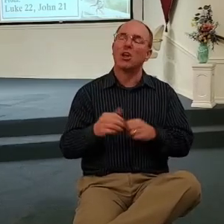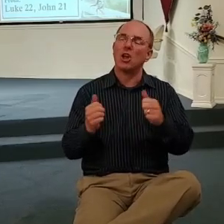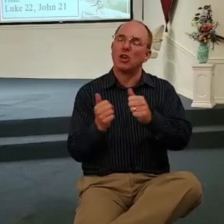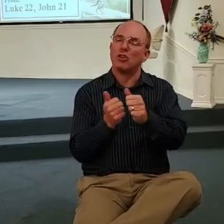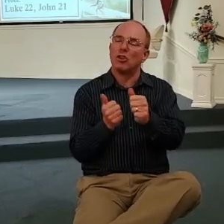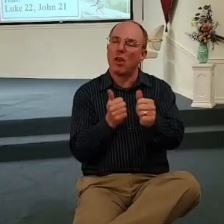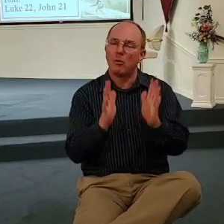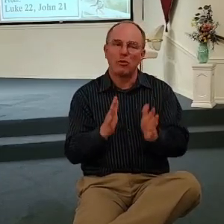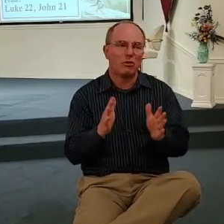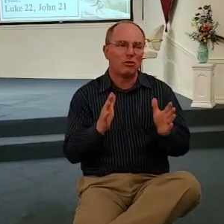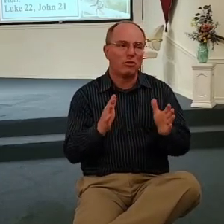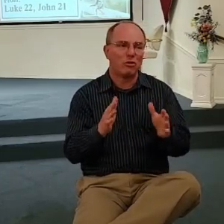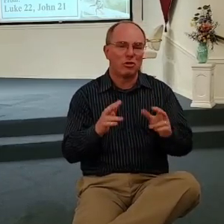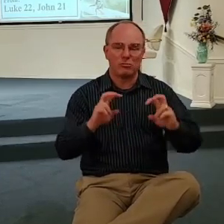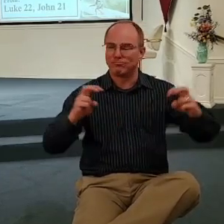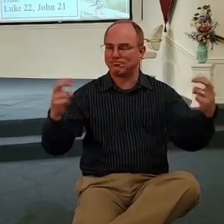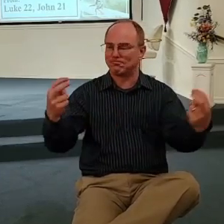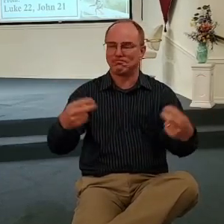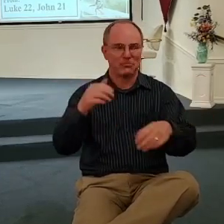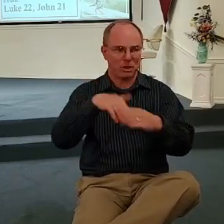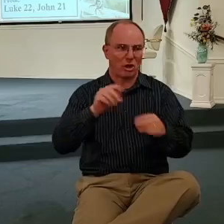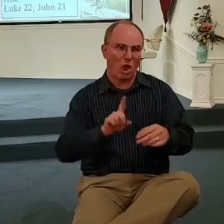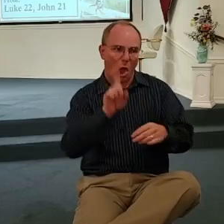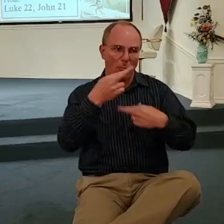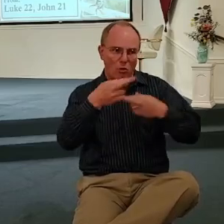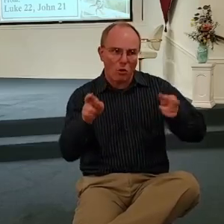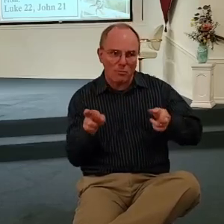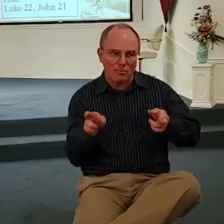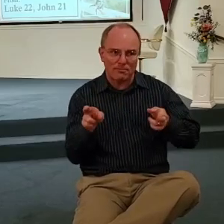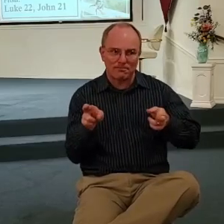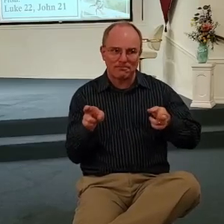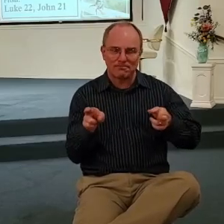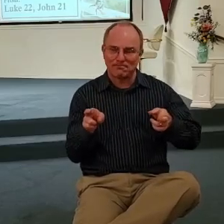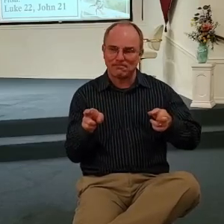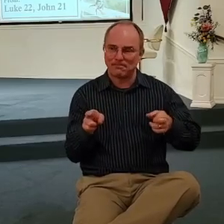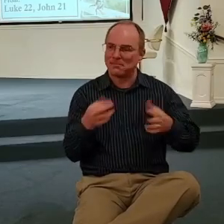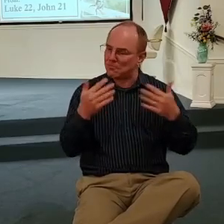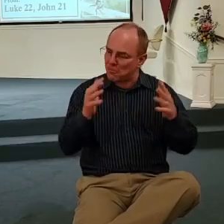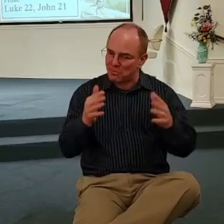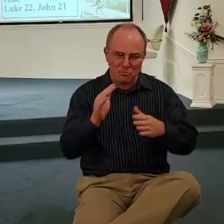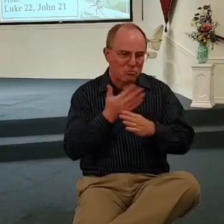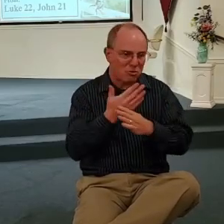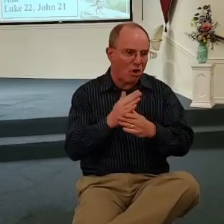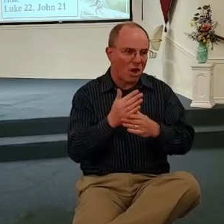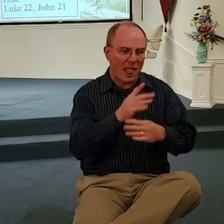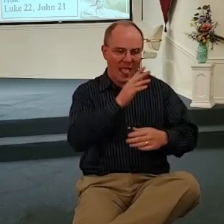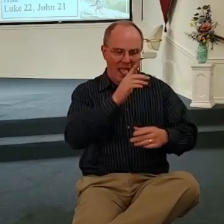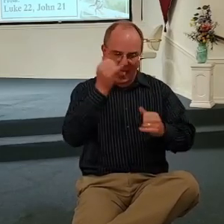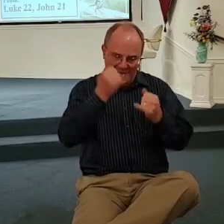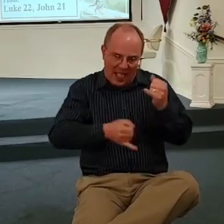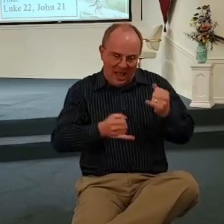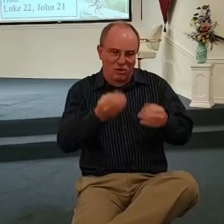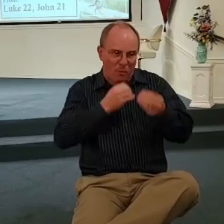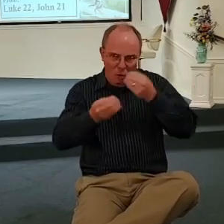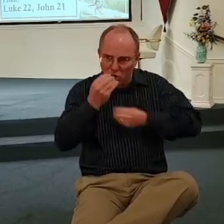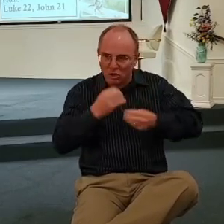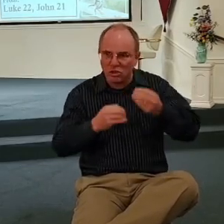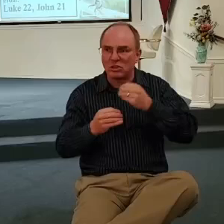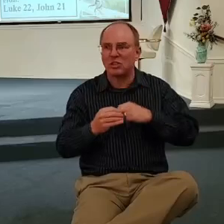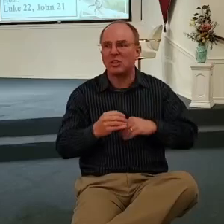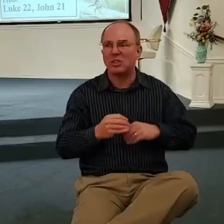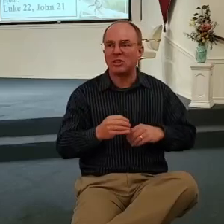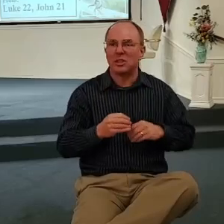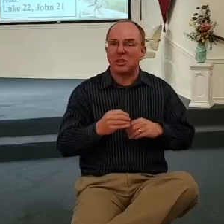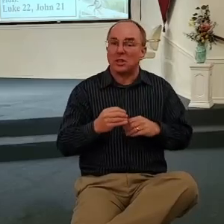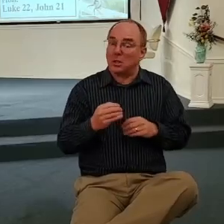sitting around. They had just shared the meal that is commonly called the Last Supper. Tensions are